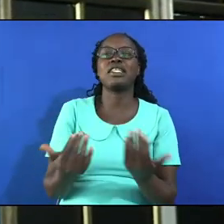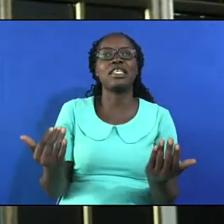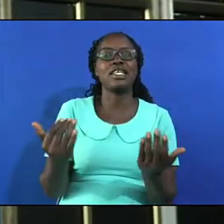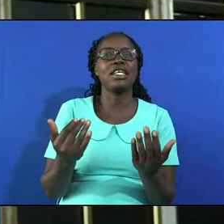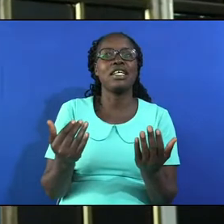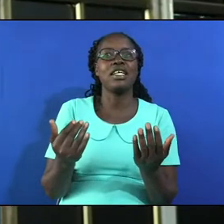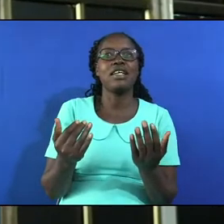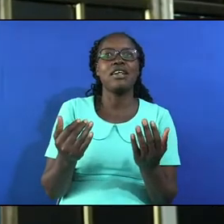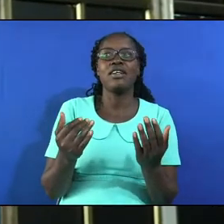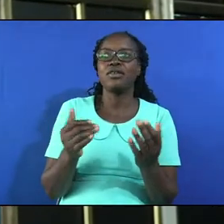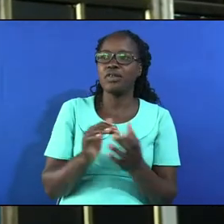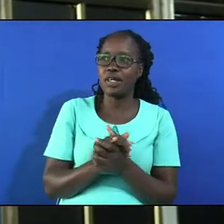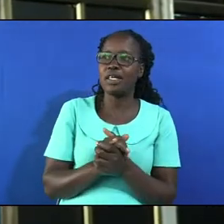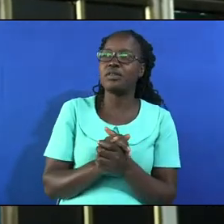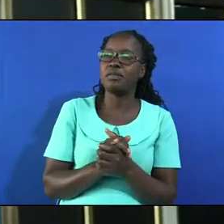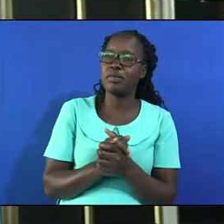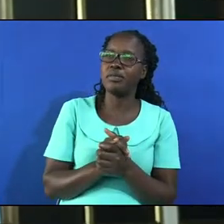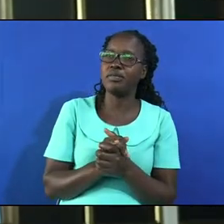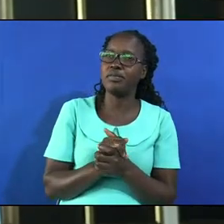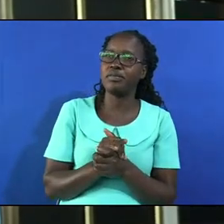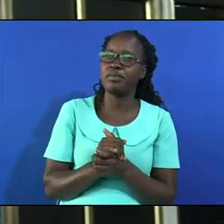if you can't be single,